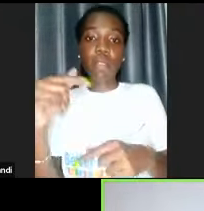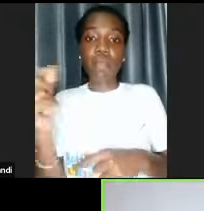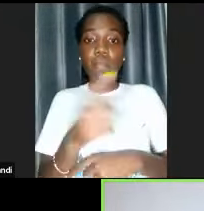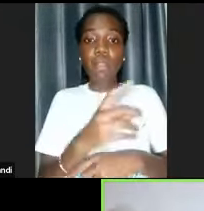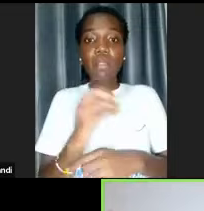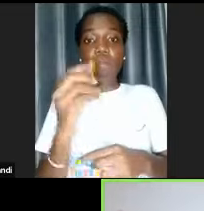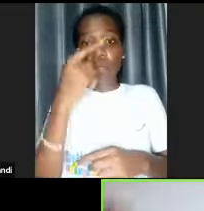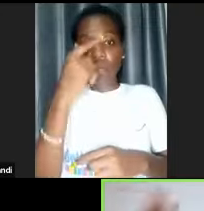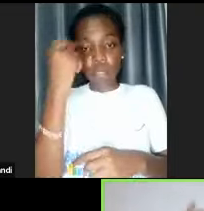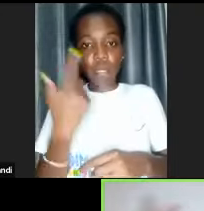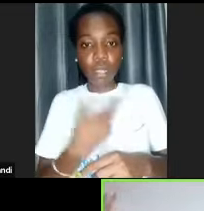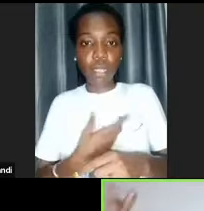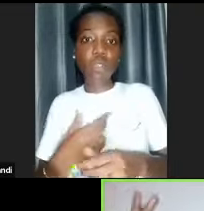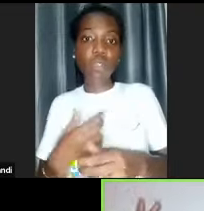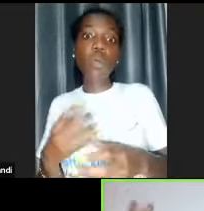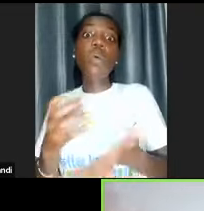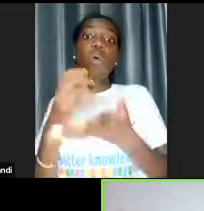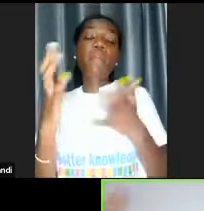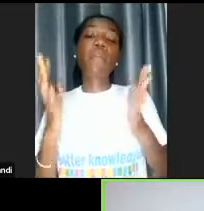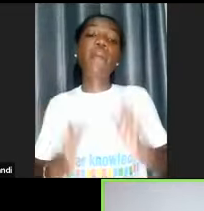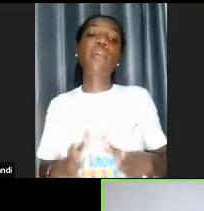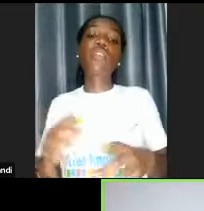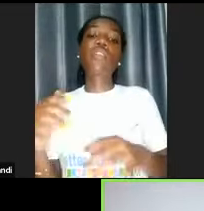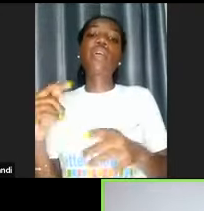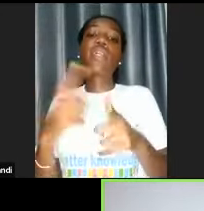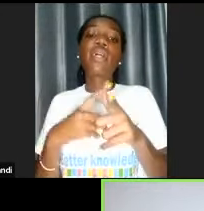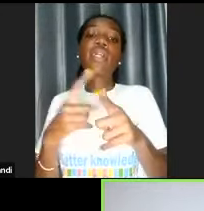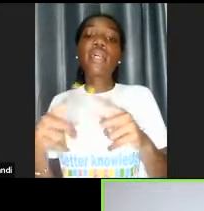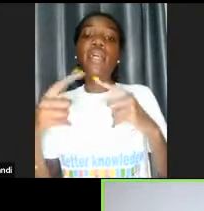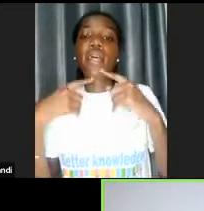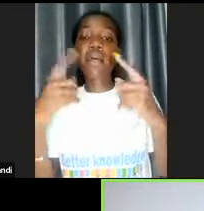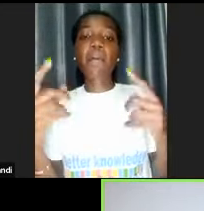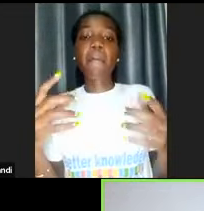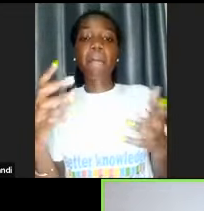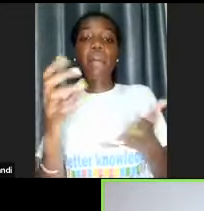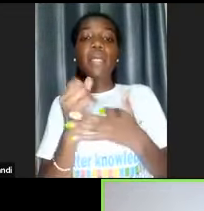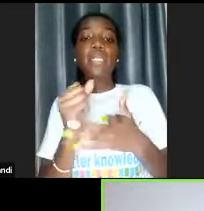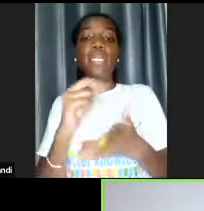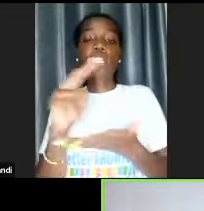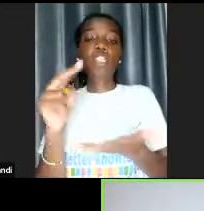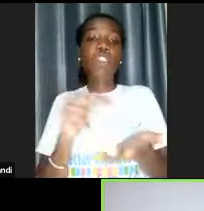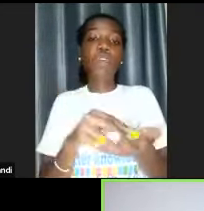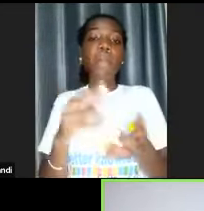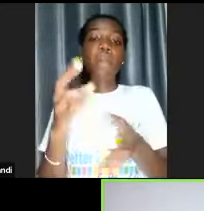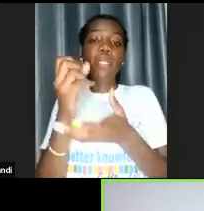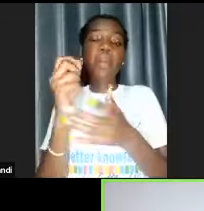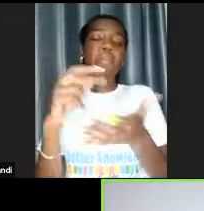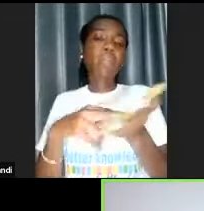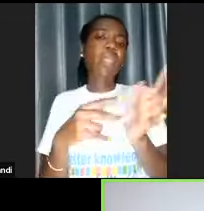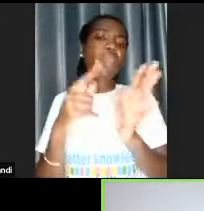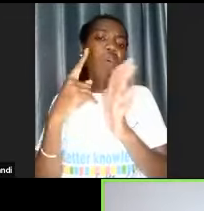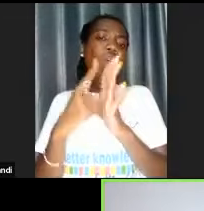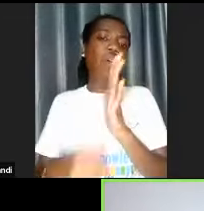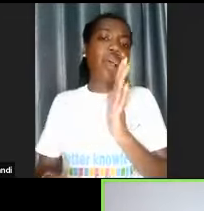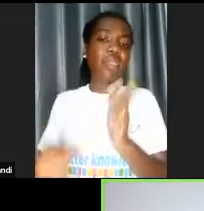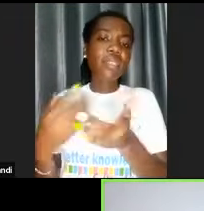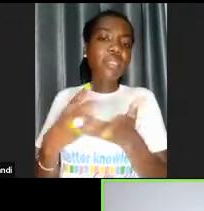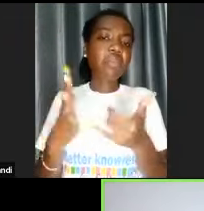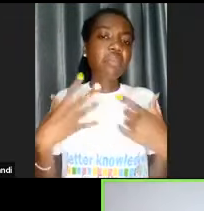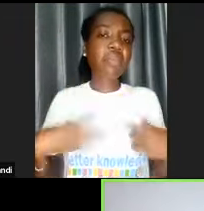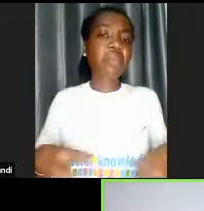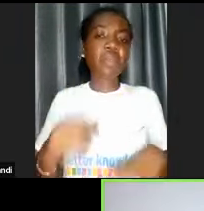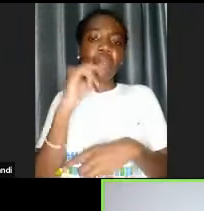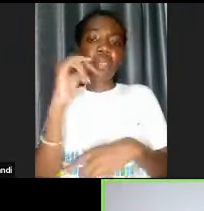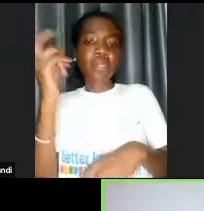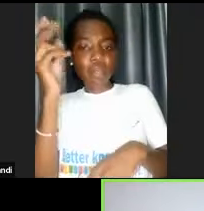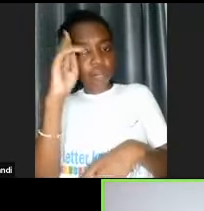somebody to unpack for us analysis of the budget. What does the national budget mean to you? Because some of us don't even remember what that is since we